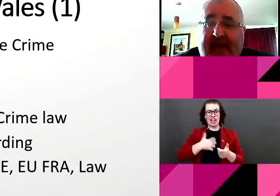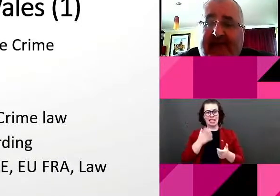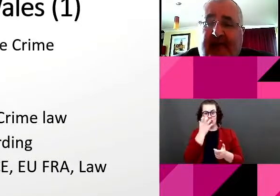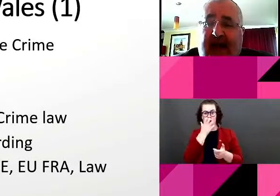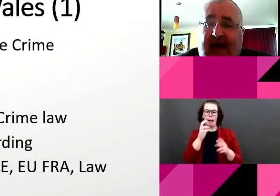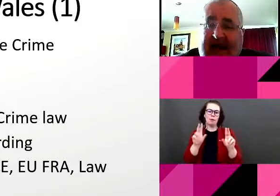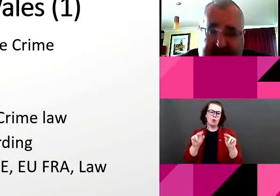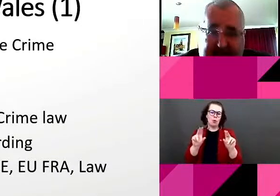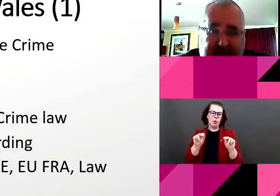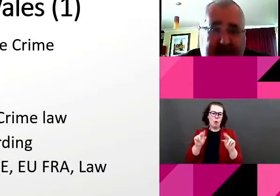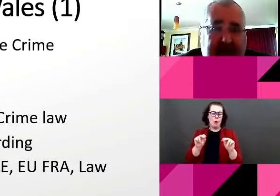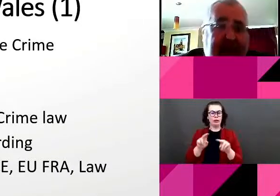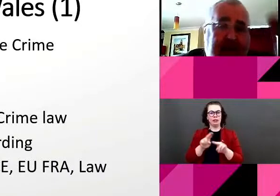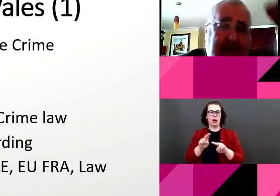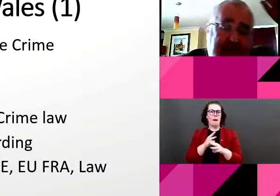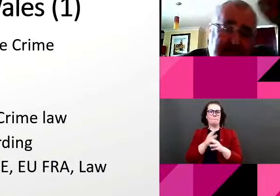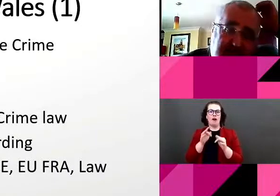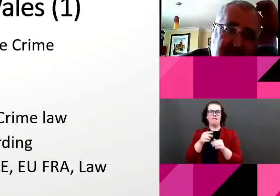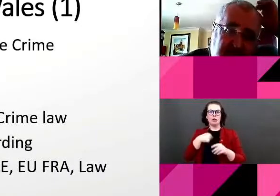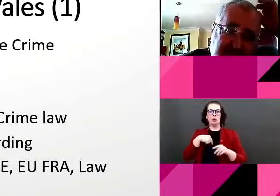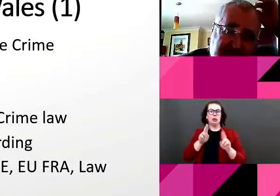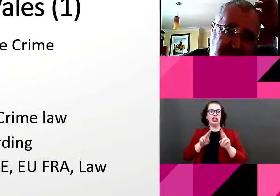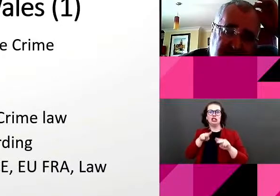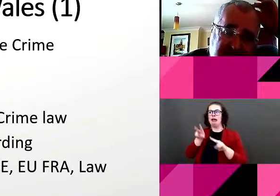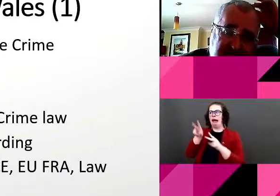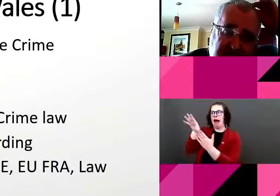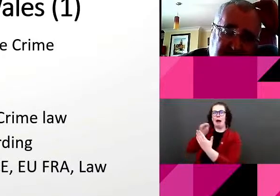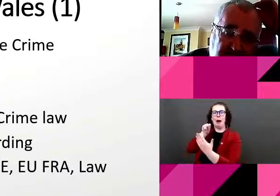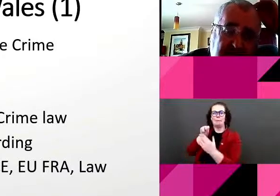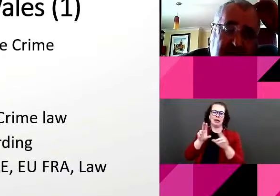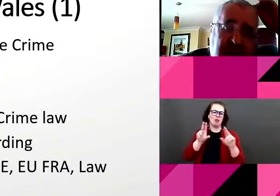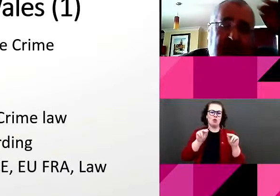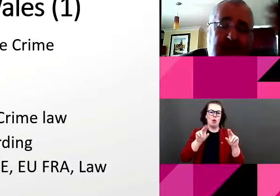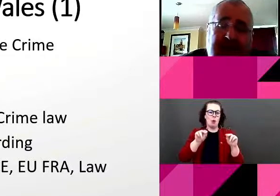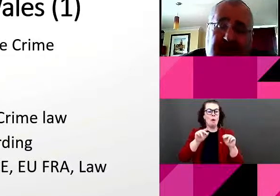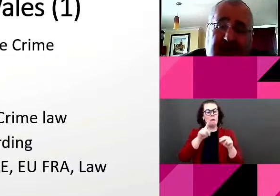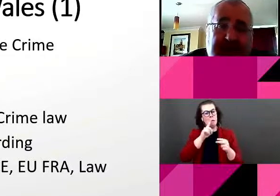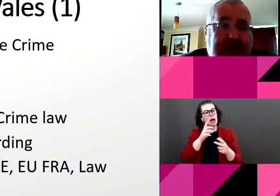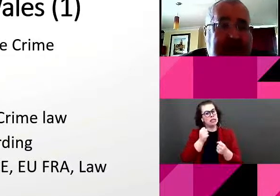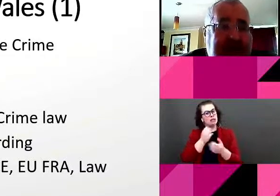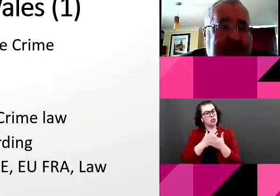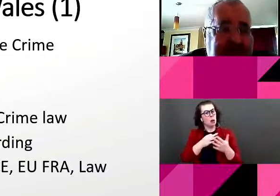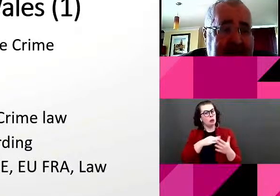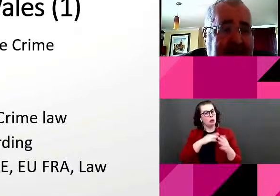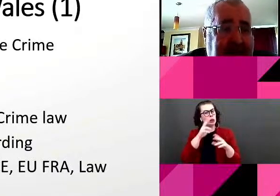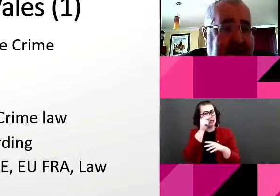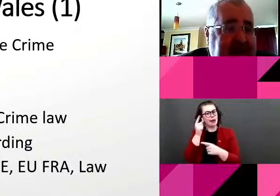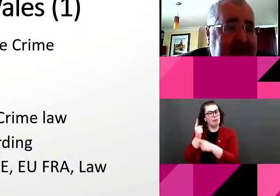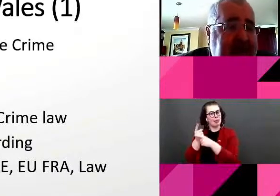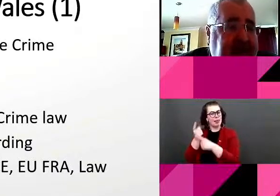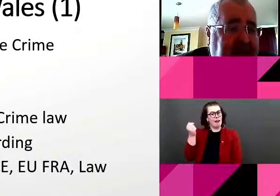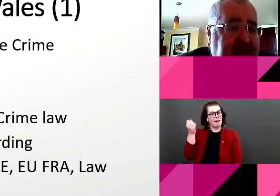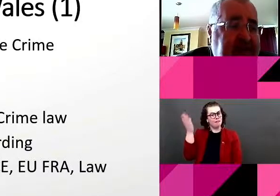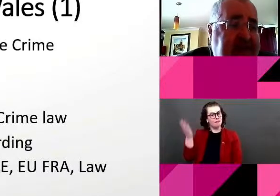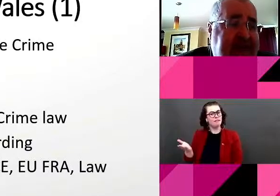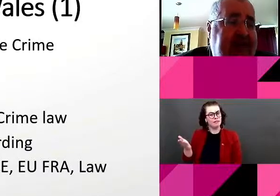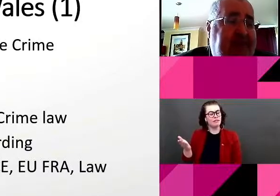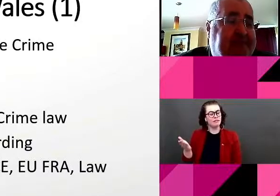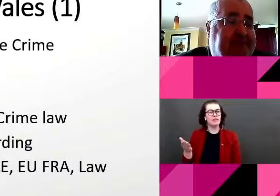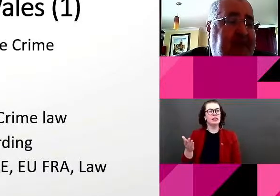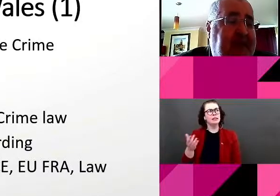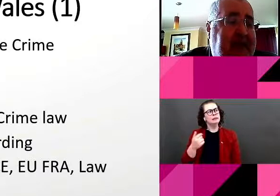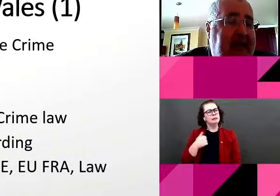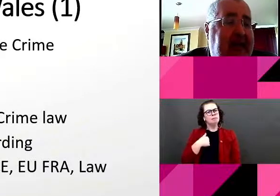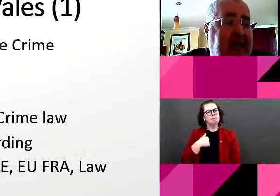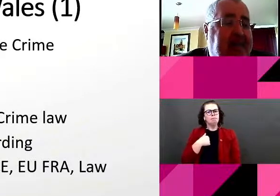up as some ideal jurisdiction to look to. However, I think it is fair to say